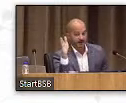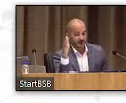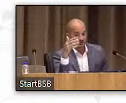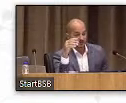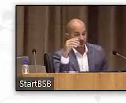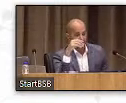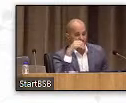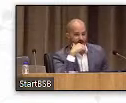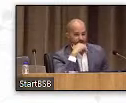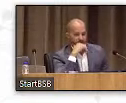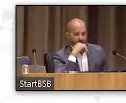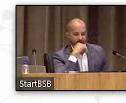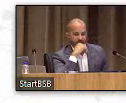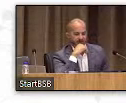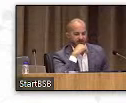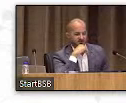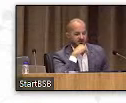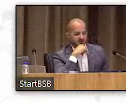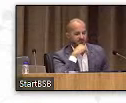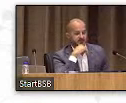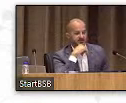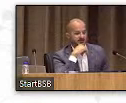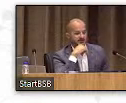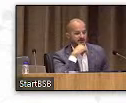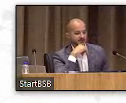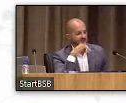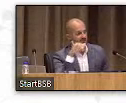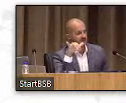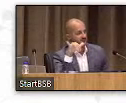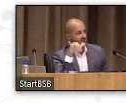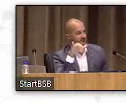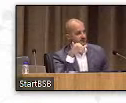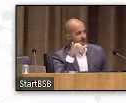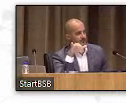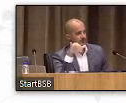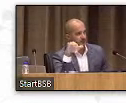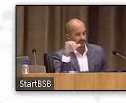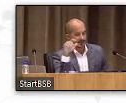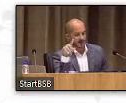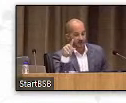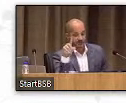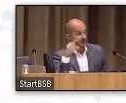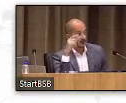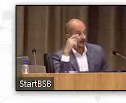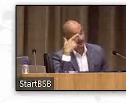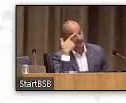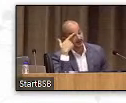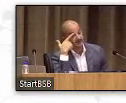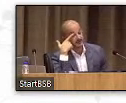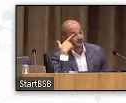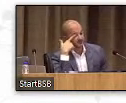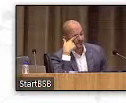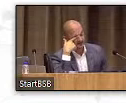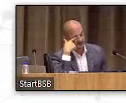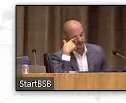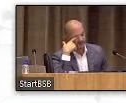period. Otherwise, what we can do is